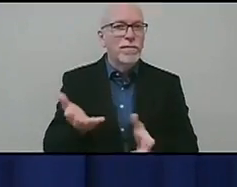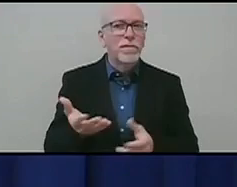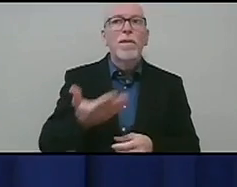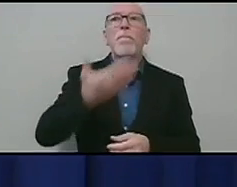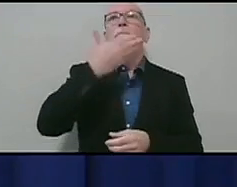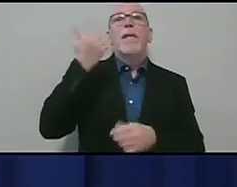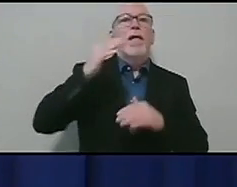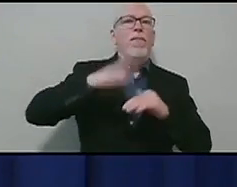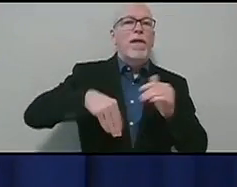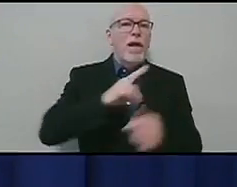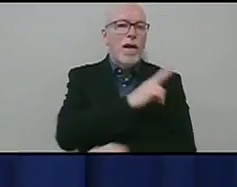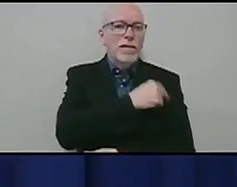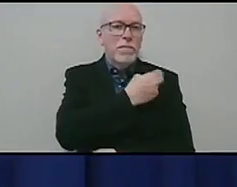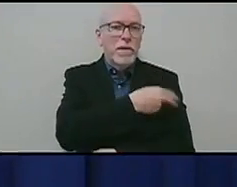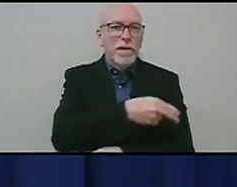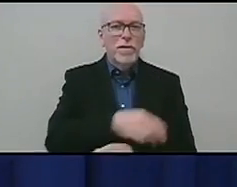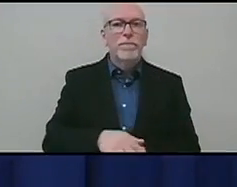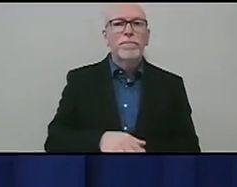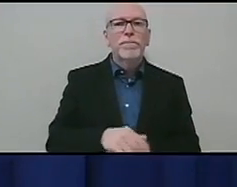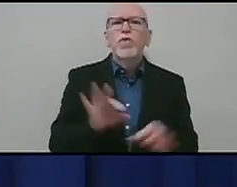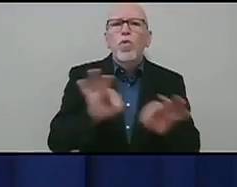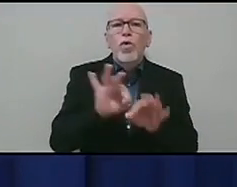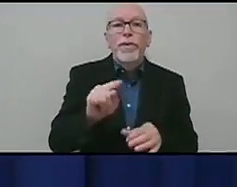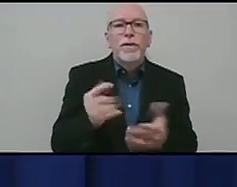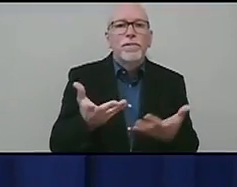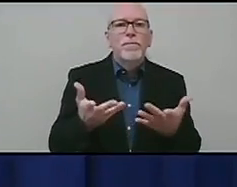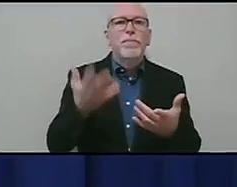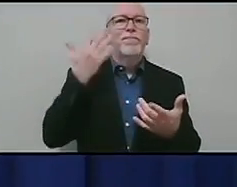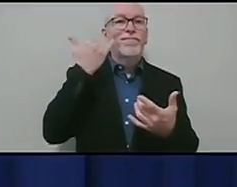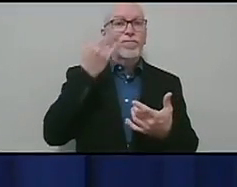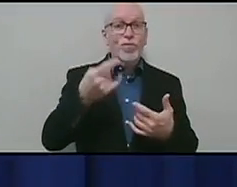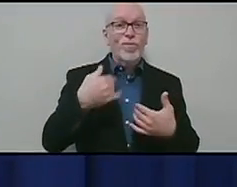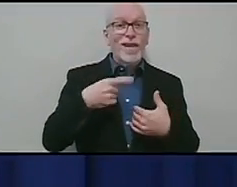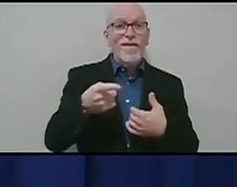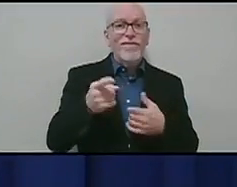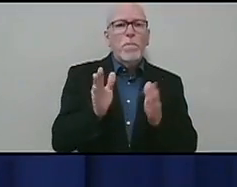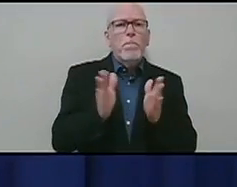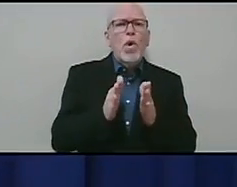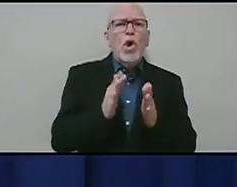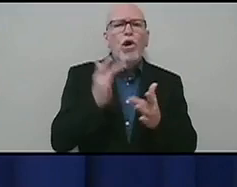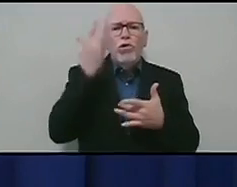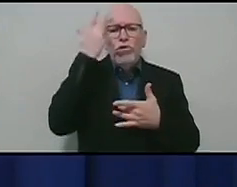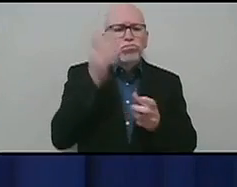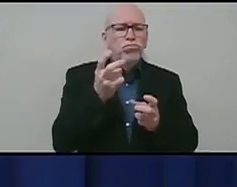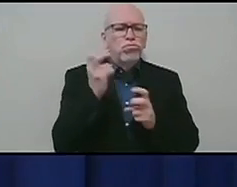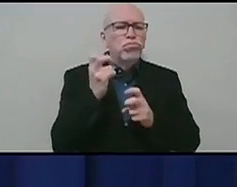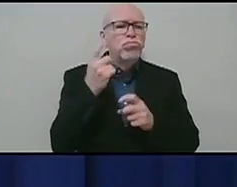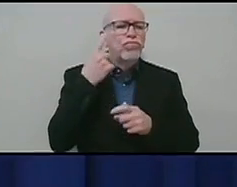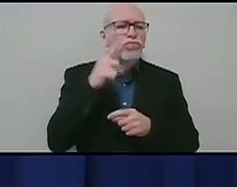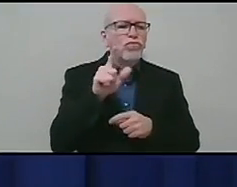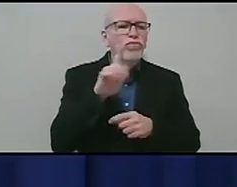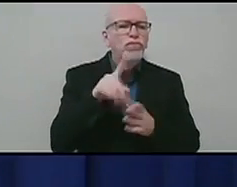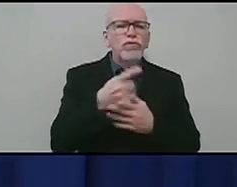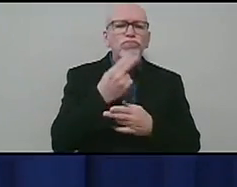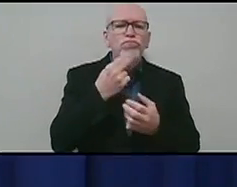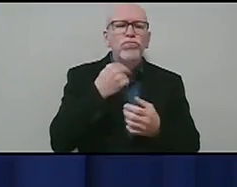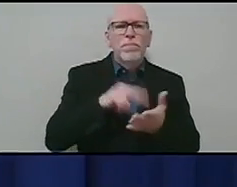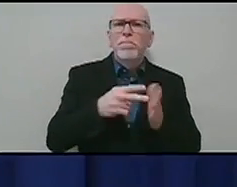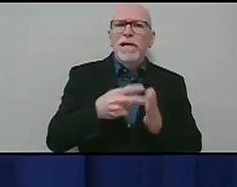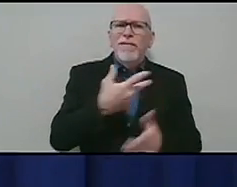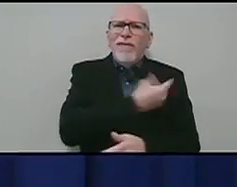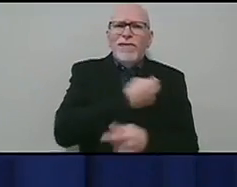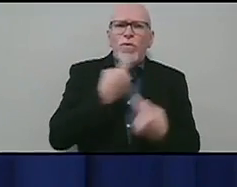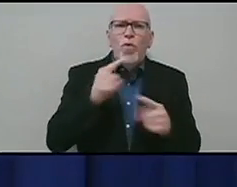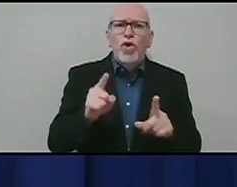being hospitalized. And it's worth it because, you know, when you have those small reactions, that means that the vaccine is working. So